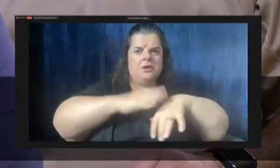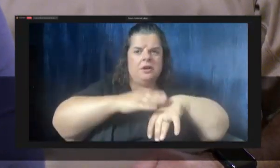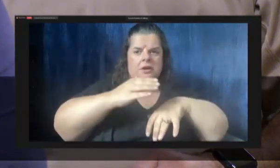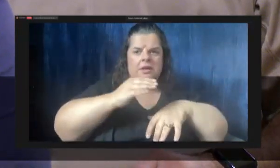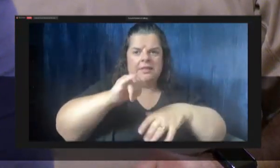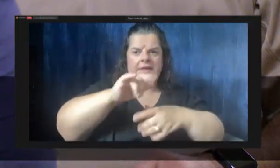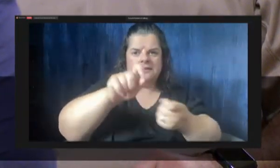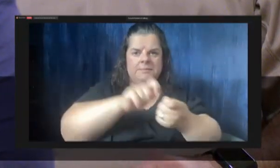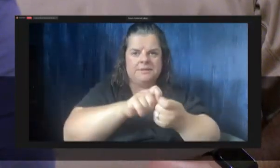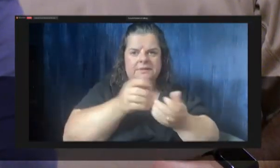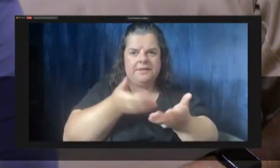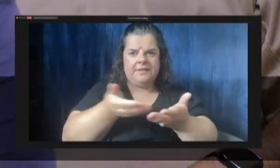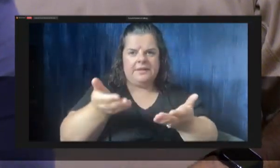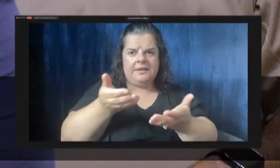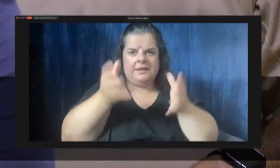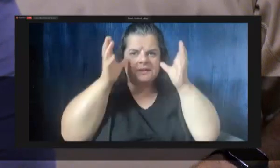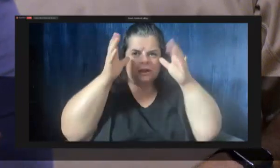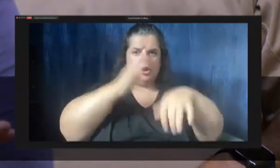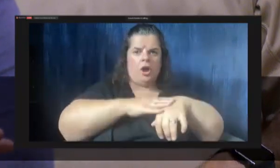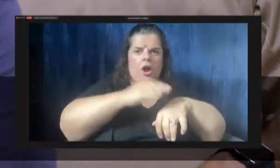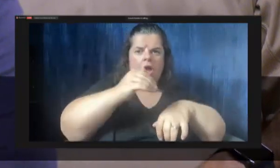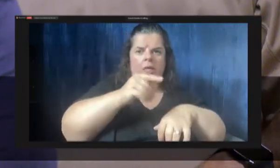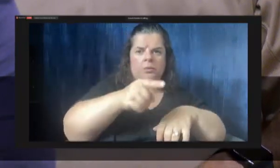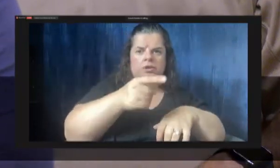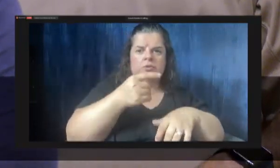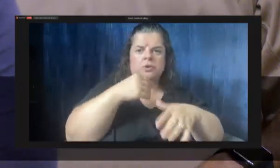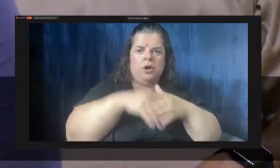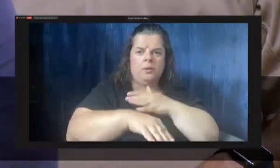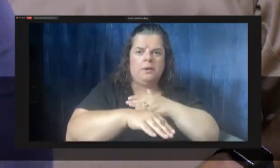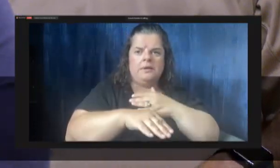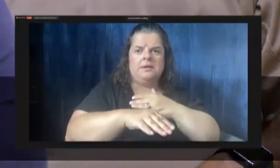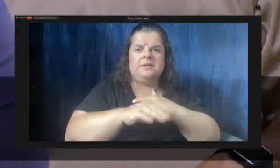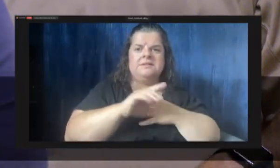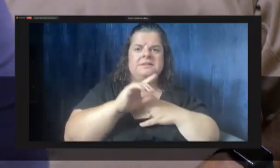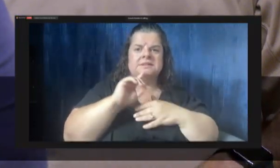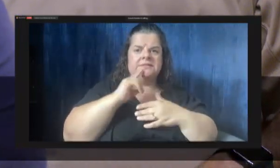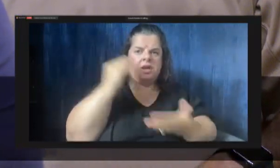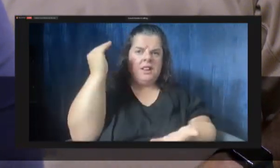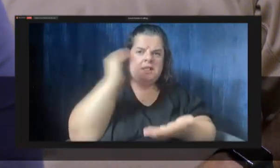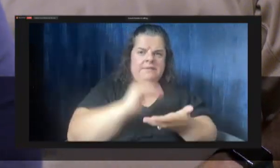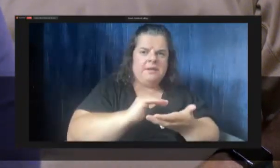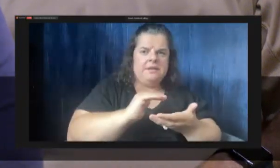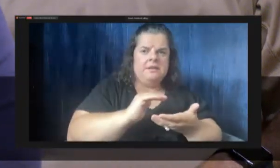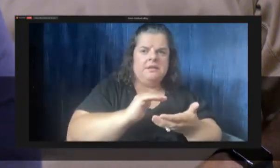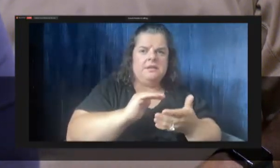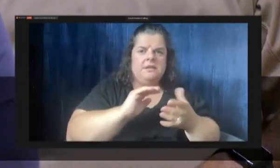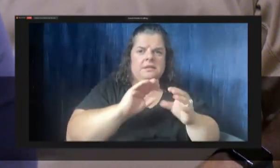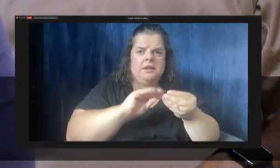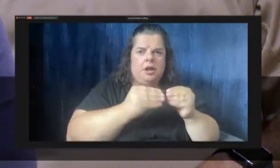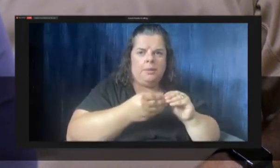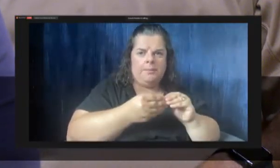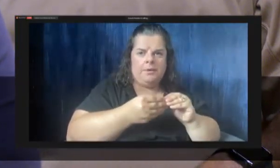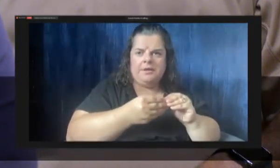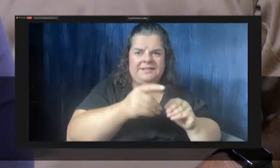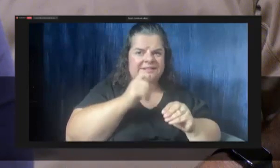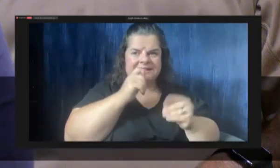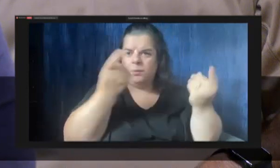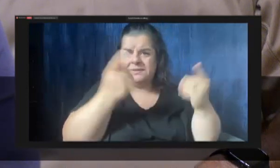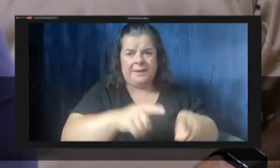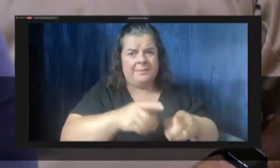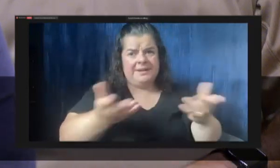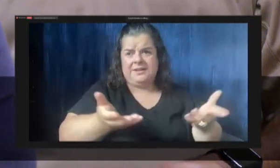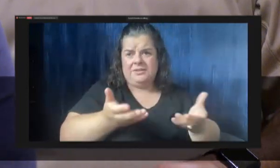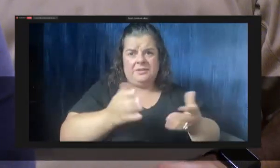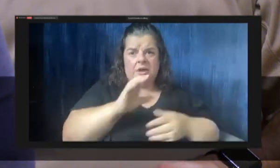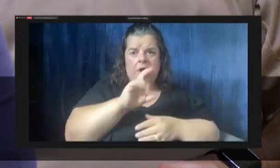thing. Like a deer cull is when you go in and you severely deplete the population. That's not what's happening here. They're